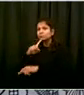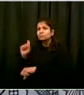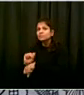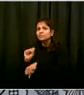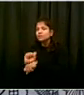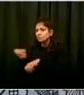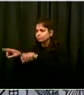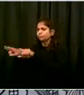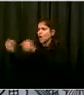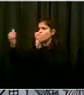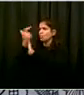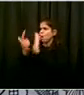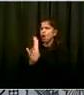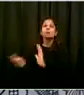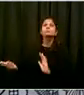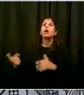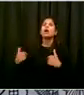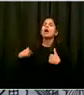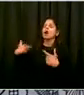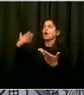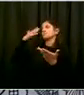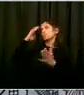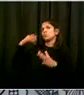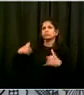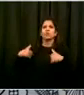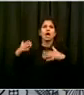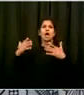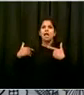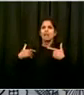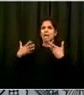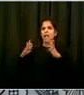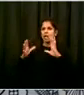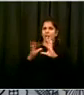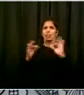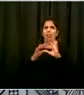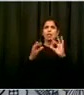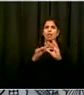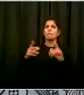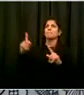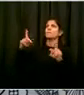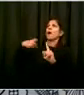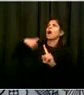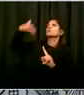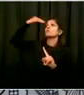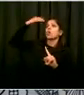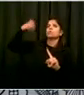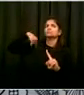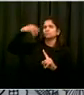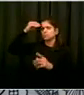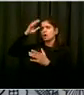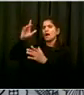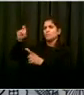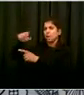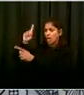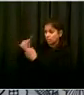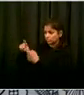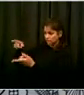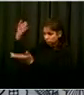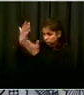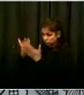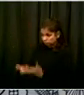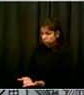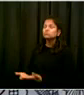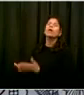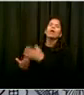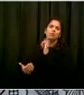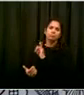this piecemeal. I want the full facts on everything that happened, and then we will determine the consequences and any changes that need to be made.